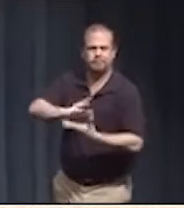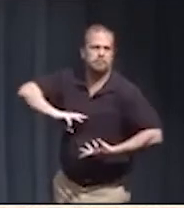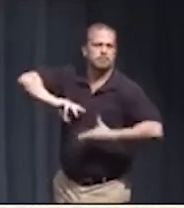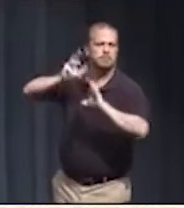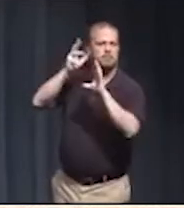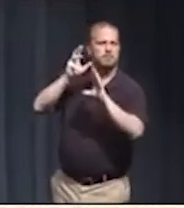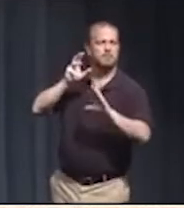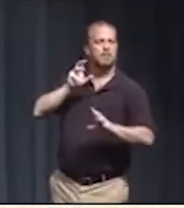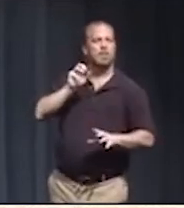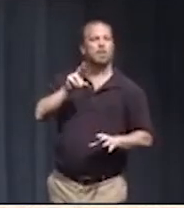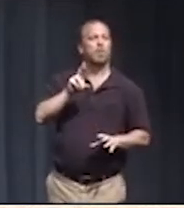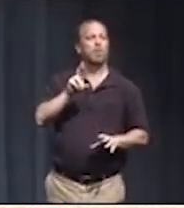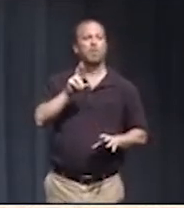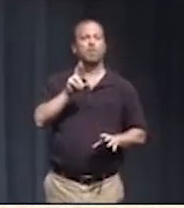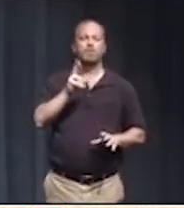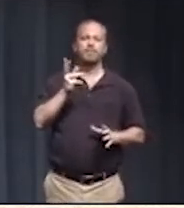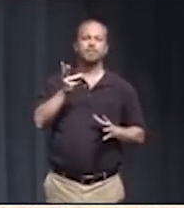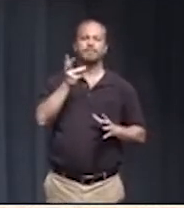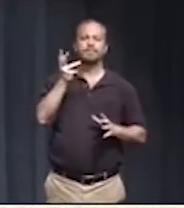or as kind of a